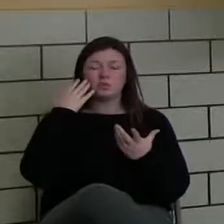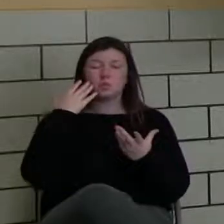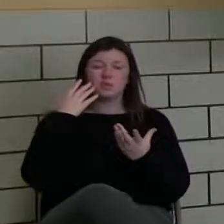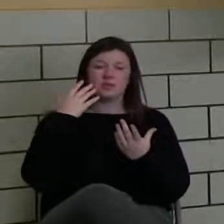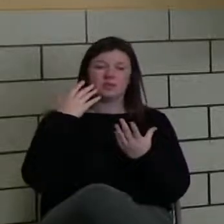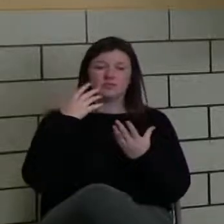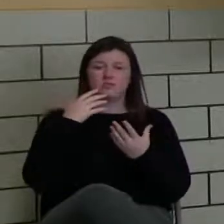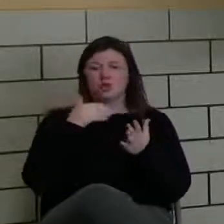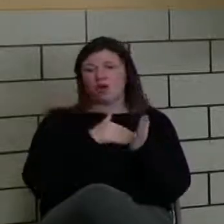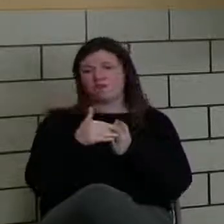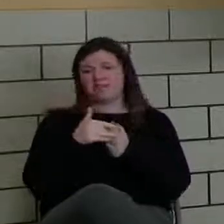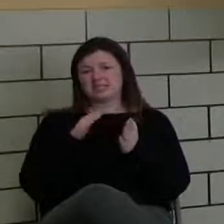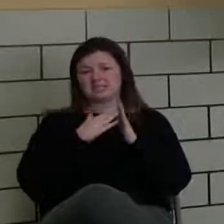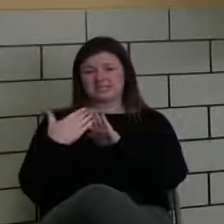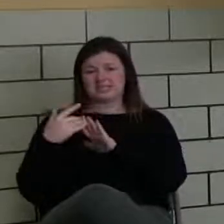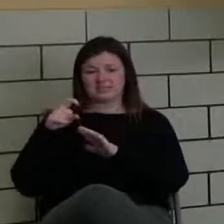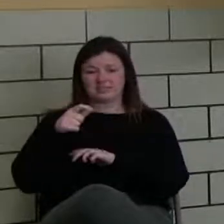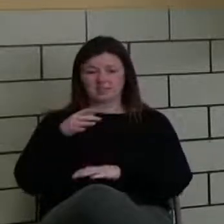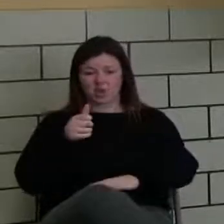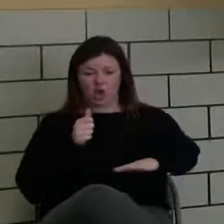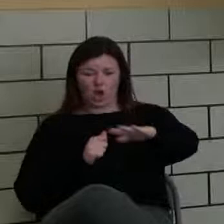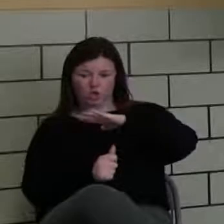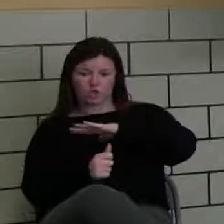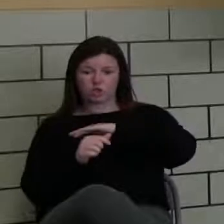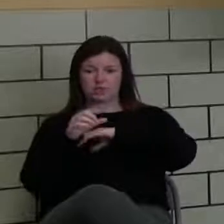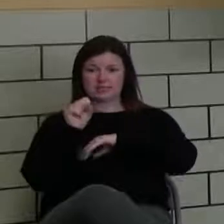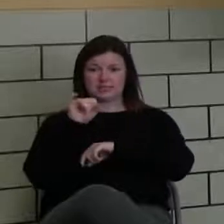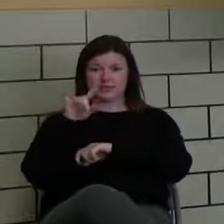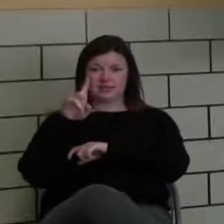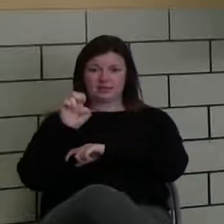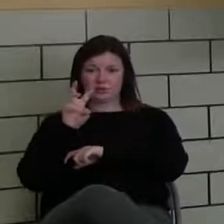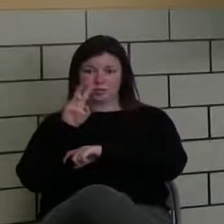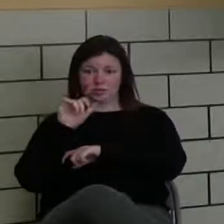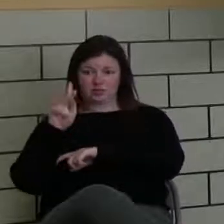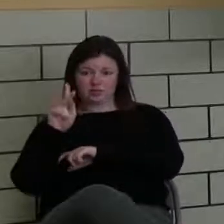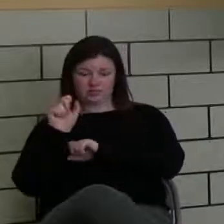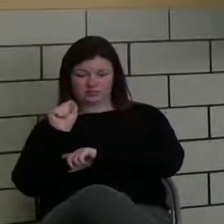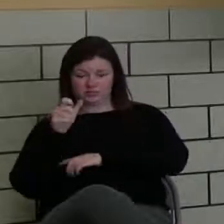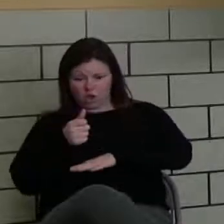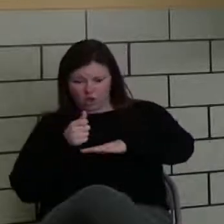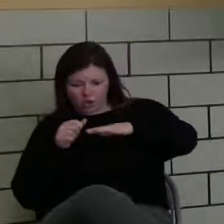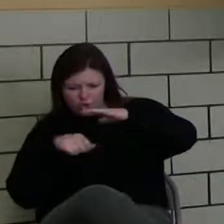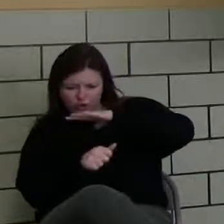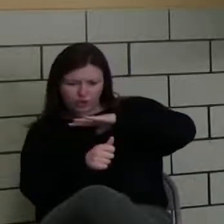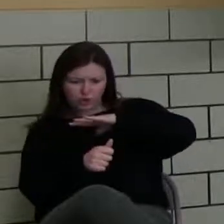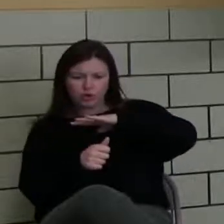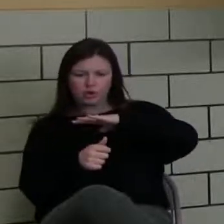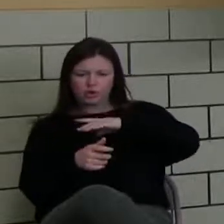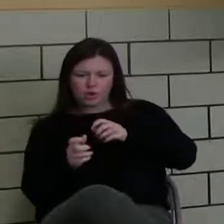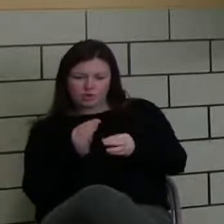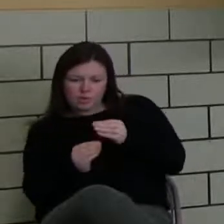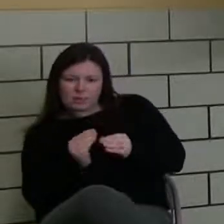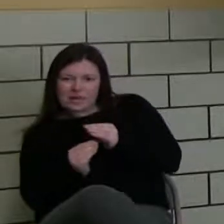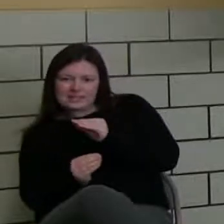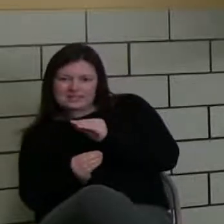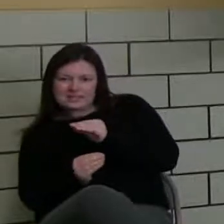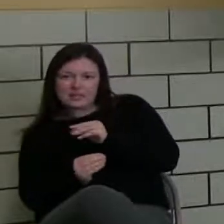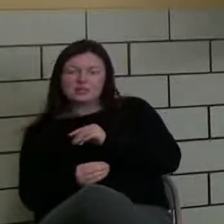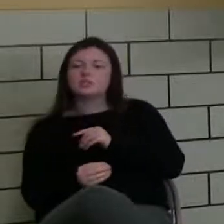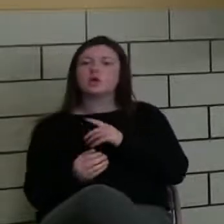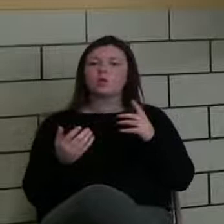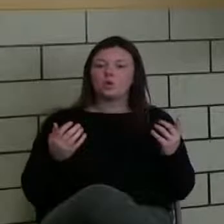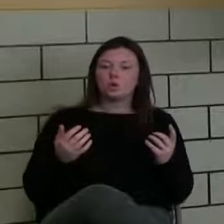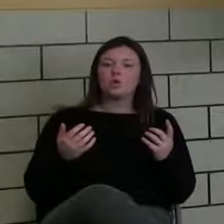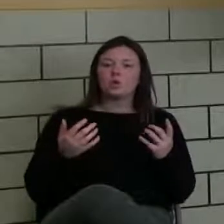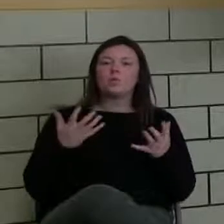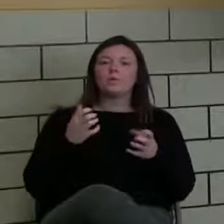repair lines underneath sidewalks, and what happens when you're cutting that material out and replacing it. So we want to make sure what we plan, we can do